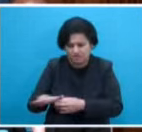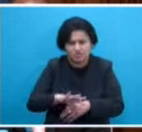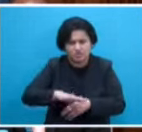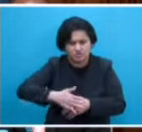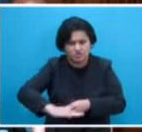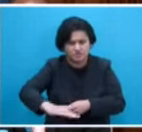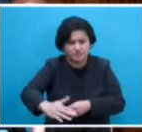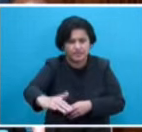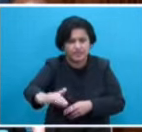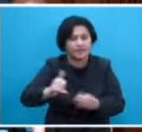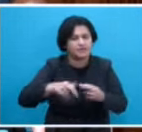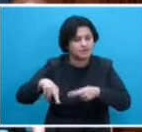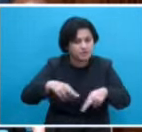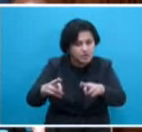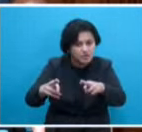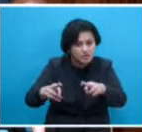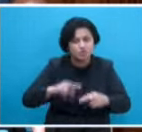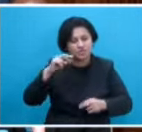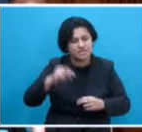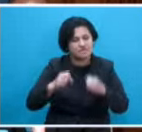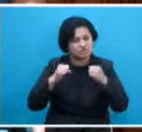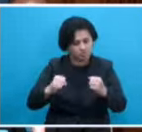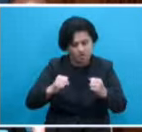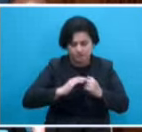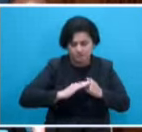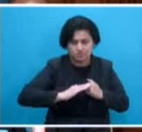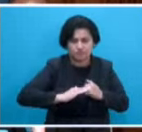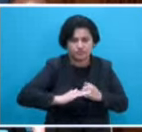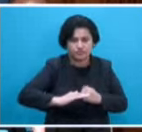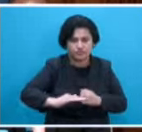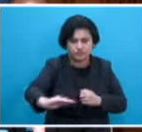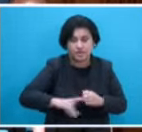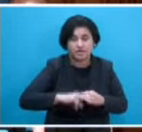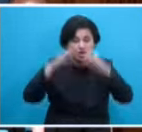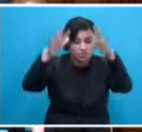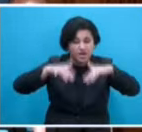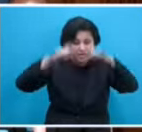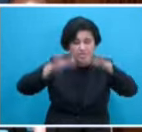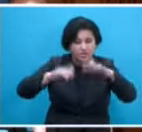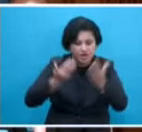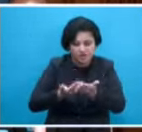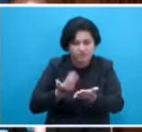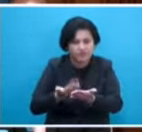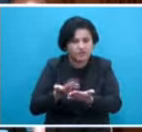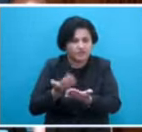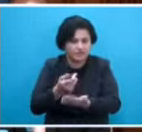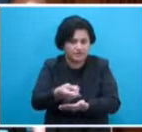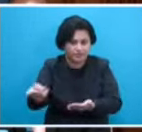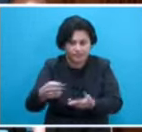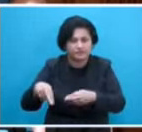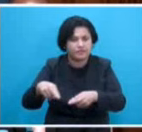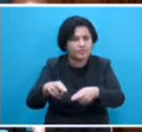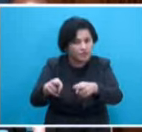it up and providing foundation to last. Now the rains continue to wash away the thin top layer of government efforts to reveal the